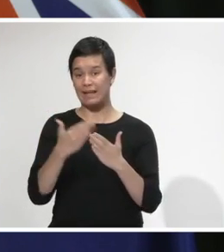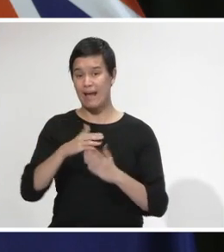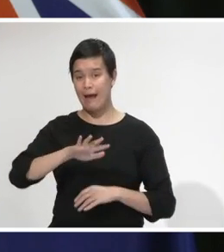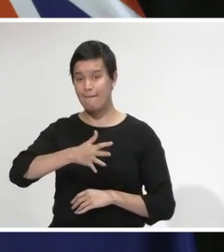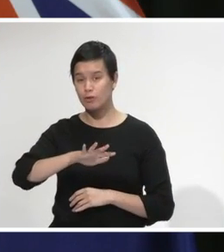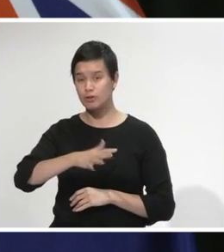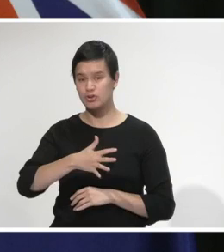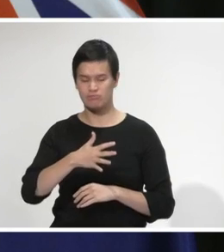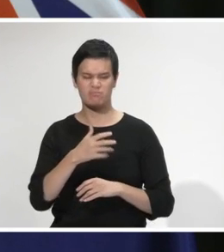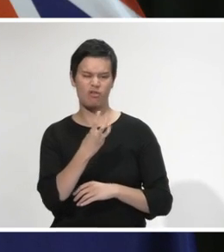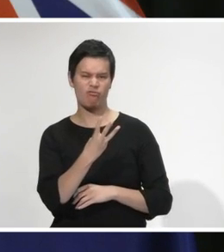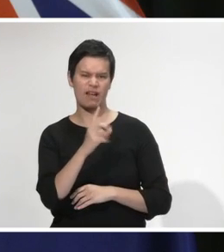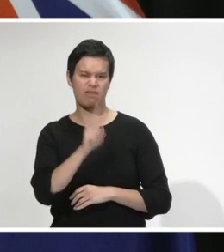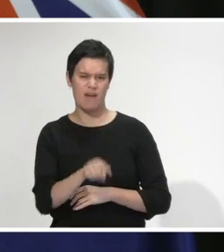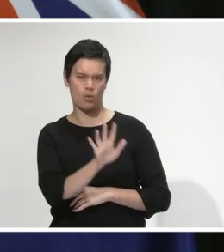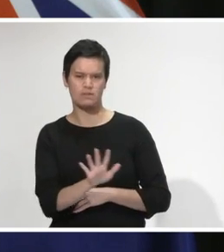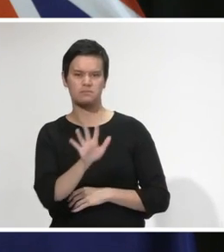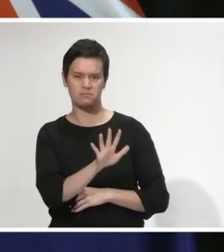3,039, and in total